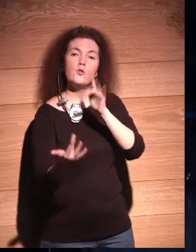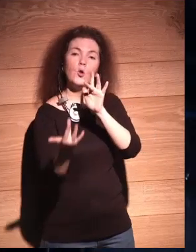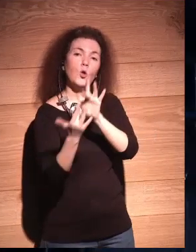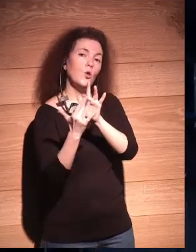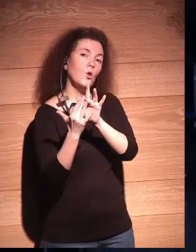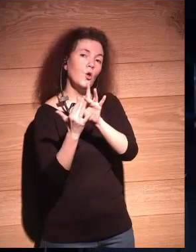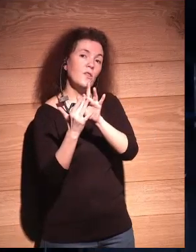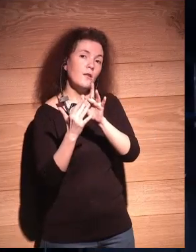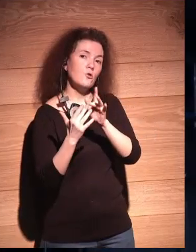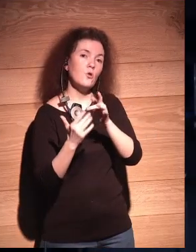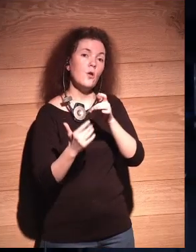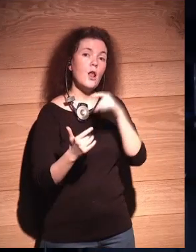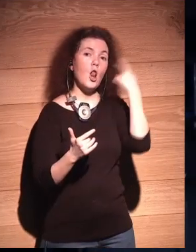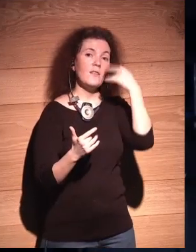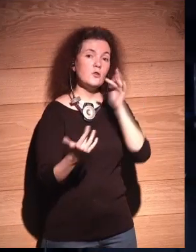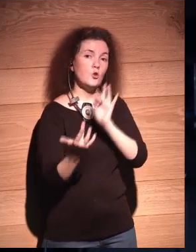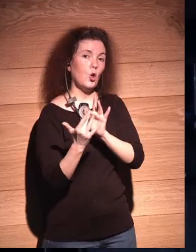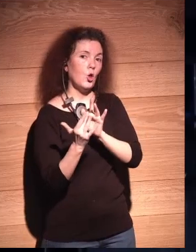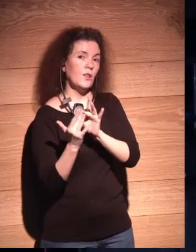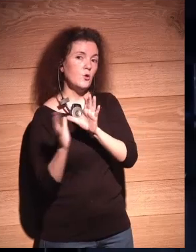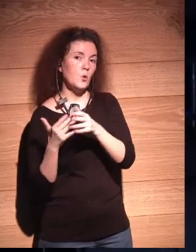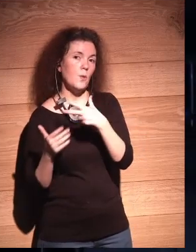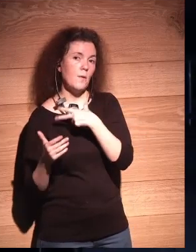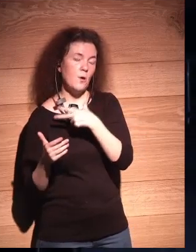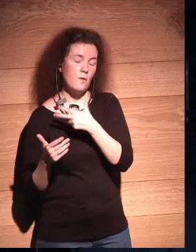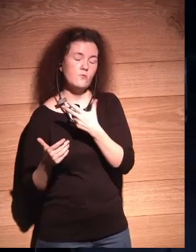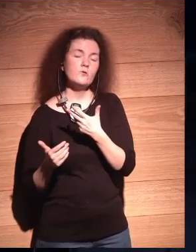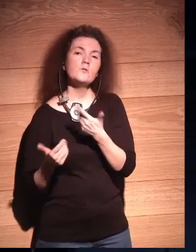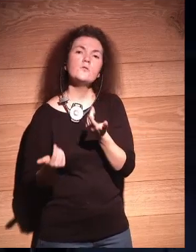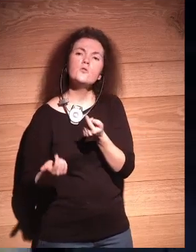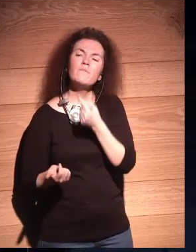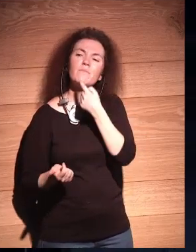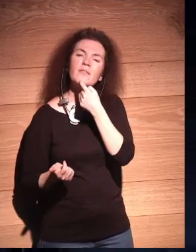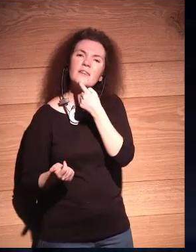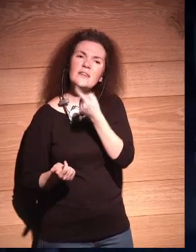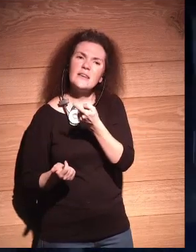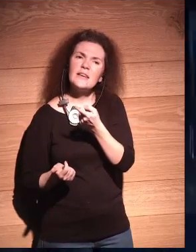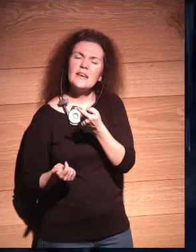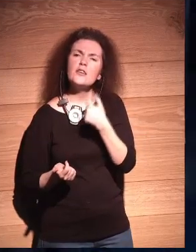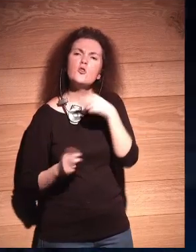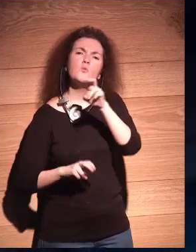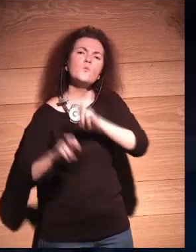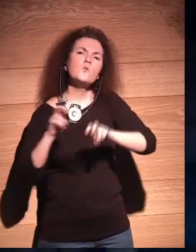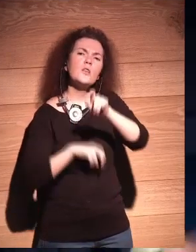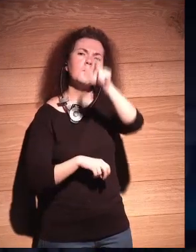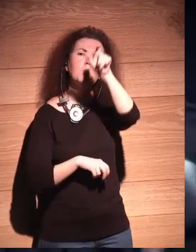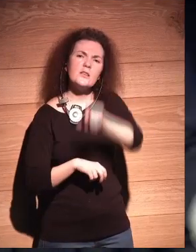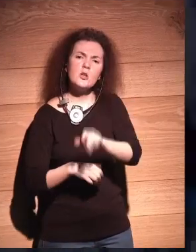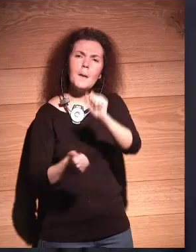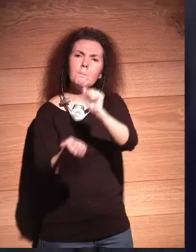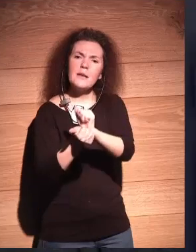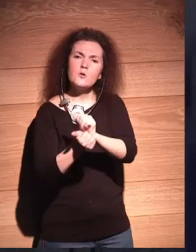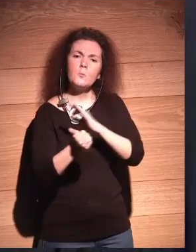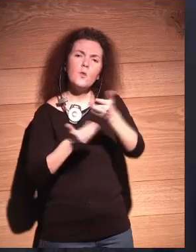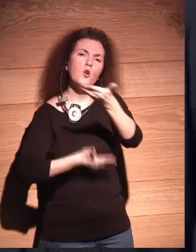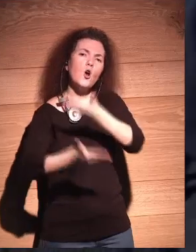London, and I said, you know, I'm looking for a prisoner to work with, and maybe you can help me